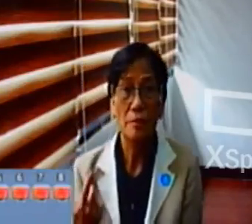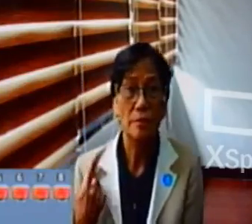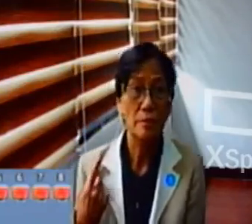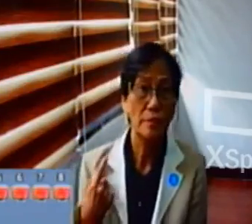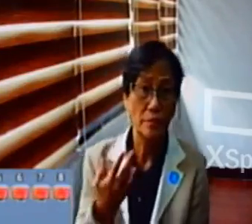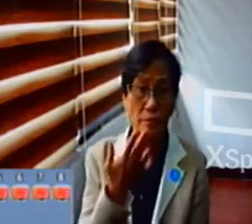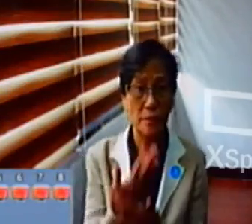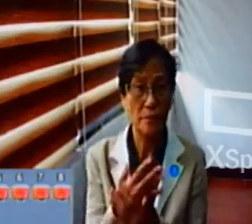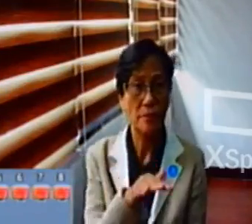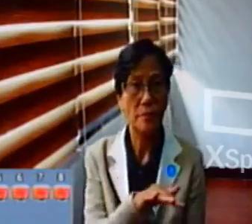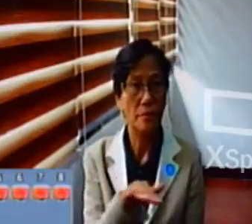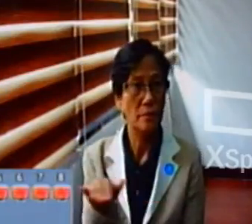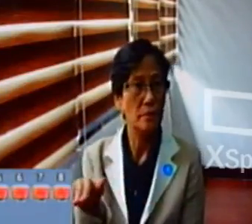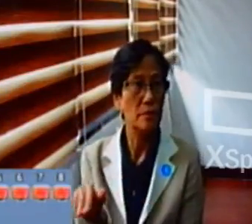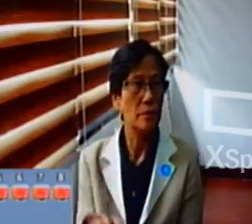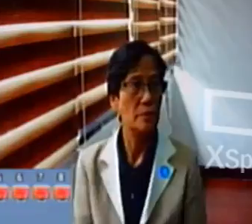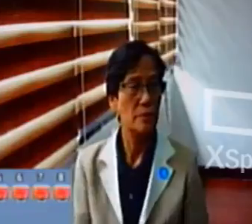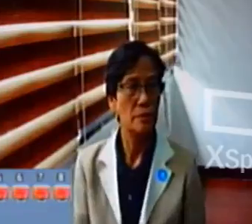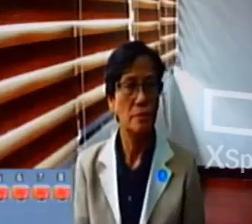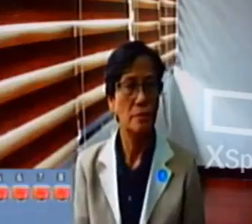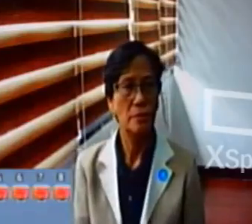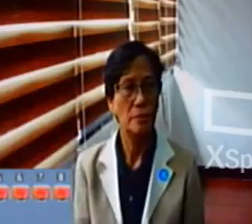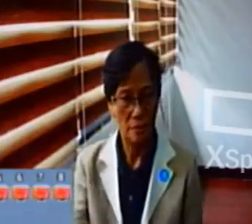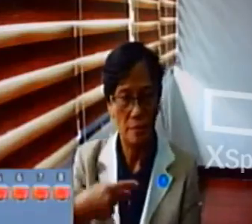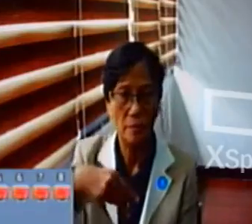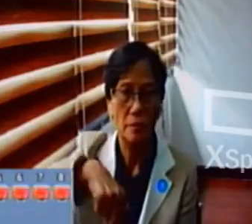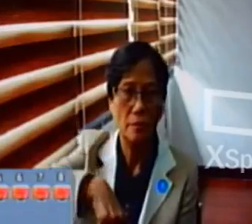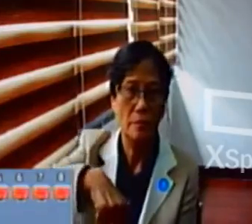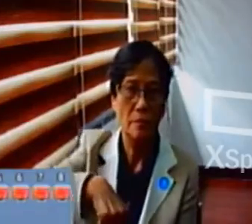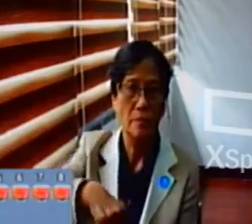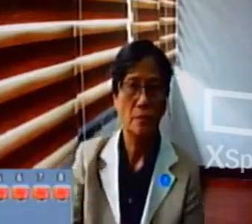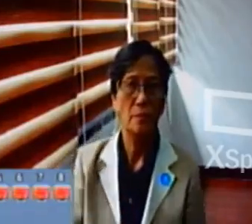Good afternoon, everyone. All rise.